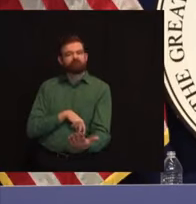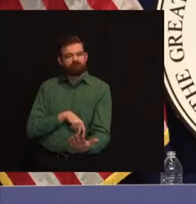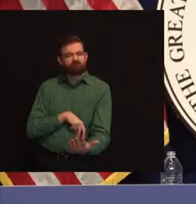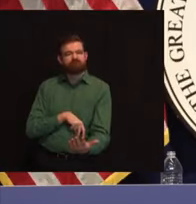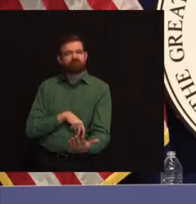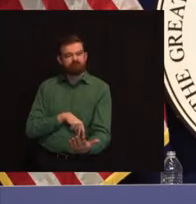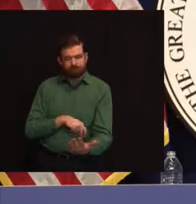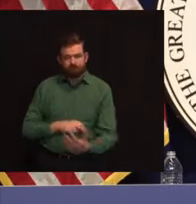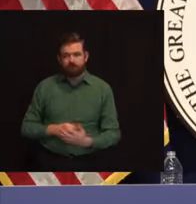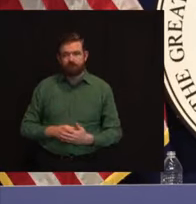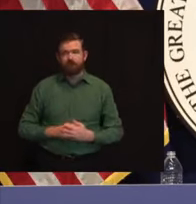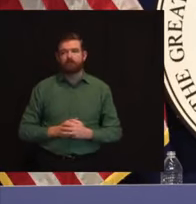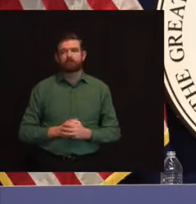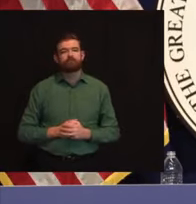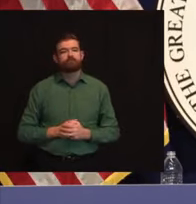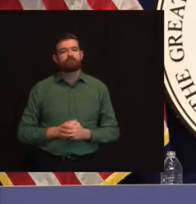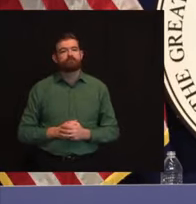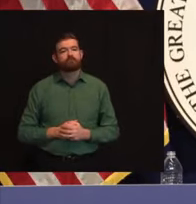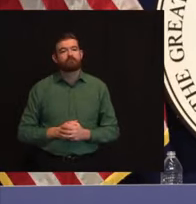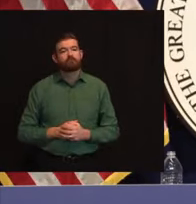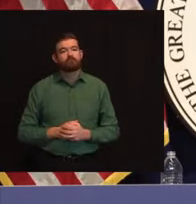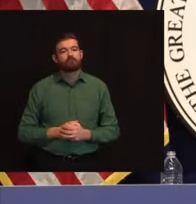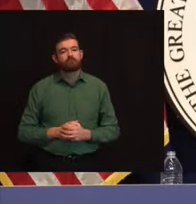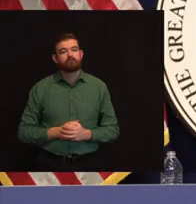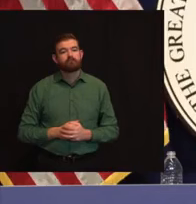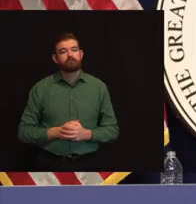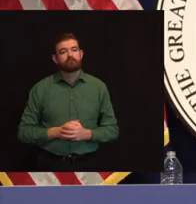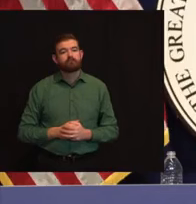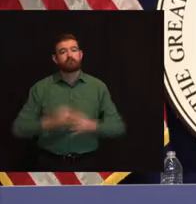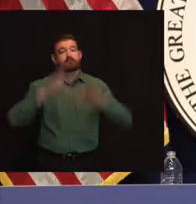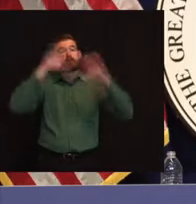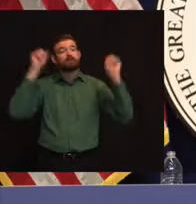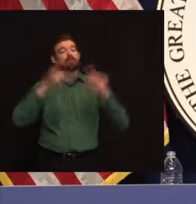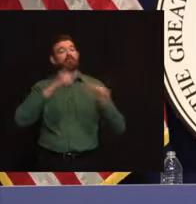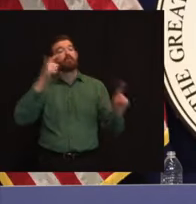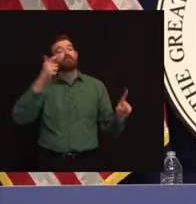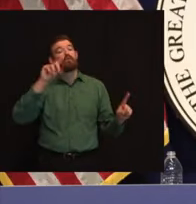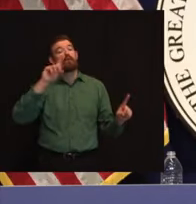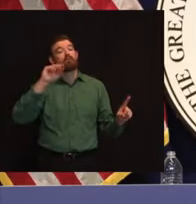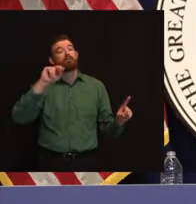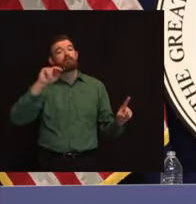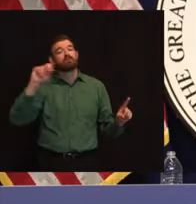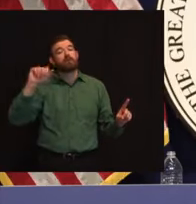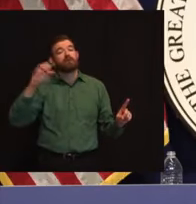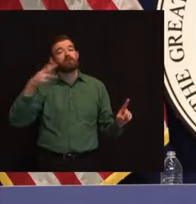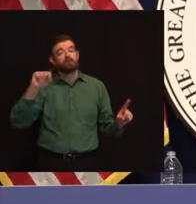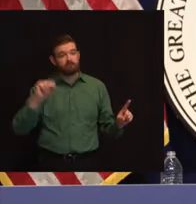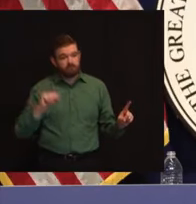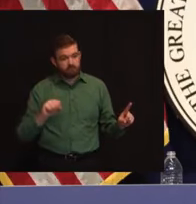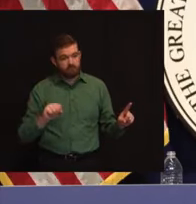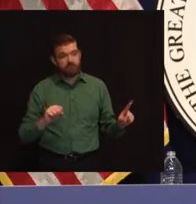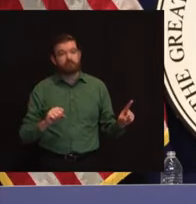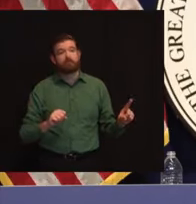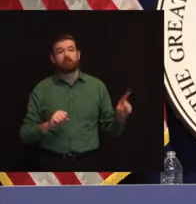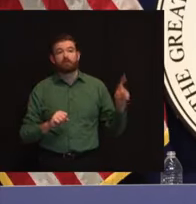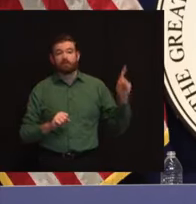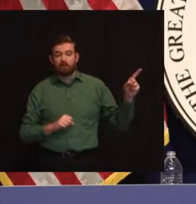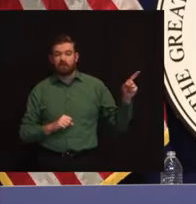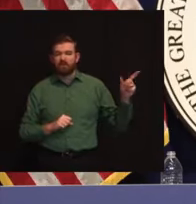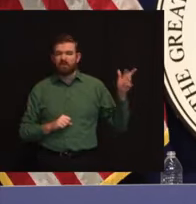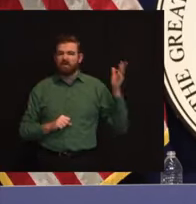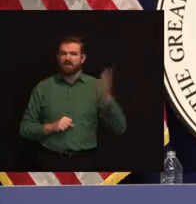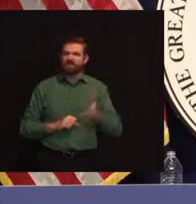with John Waldron, who's the president of Goldman Sachs, and I want to give them a shout out. They're putting $10 million of loans to work for